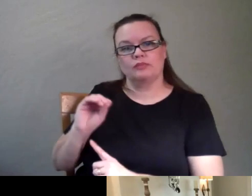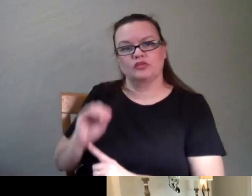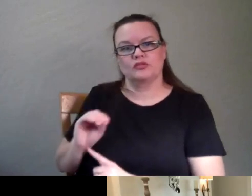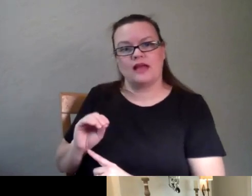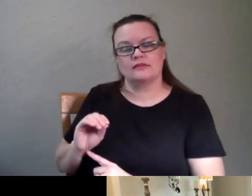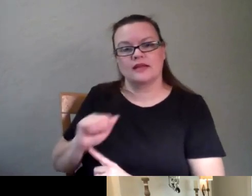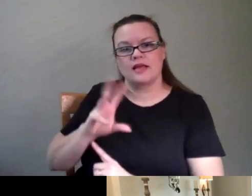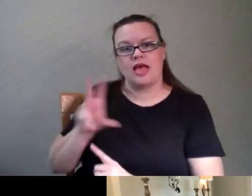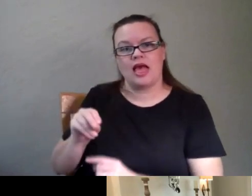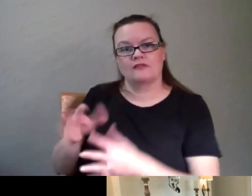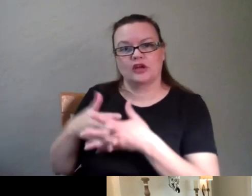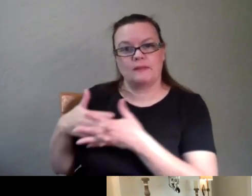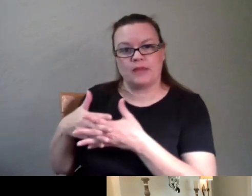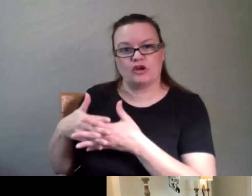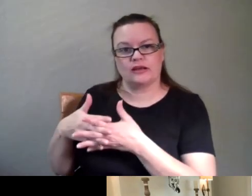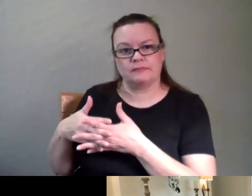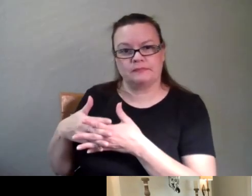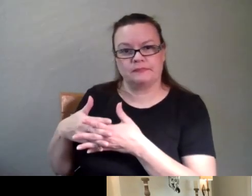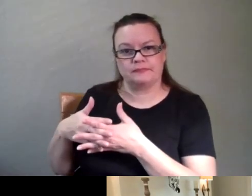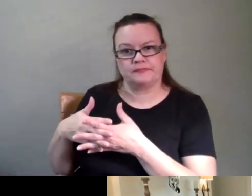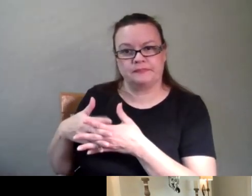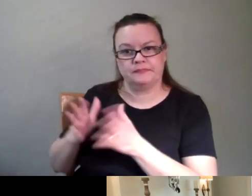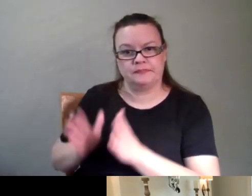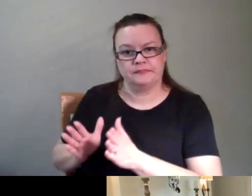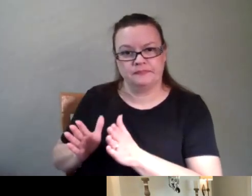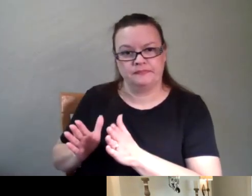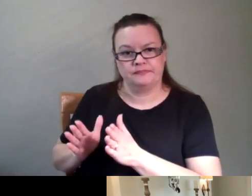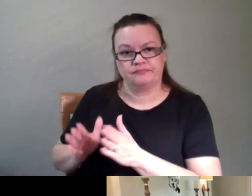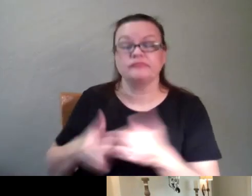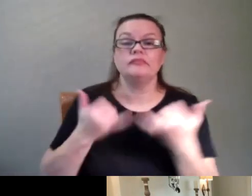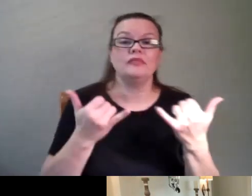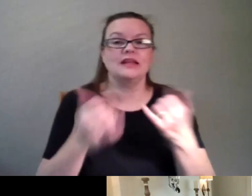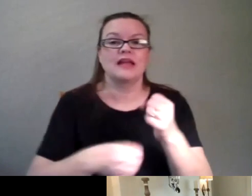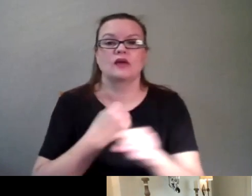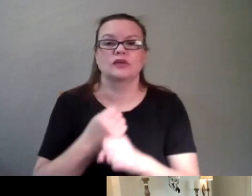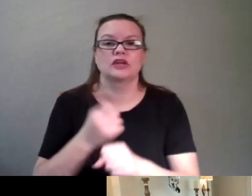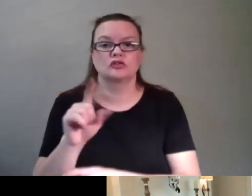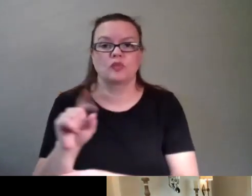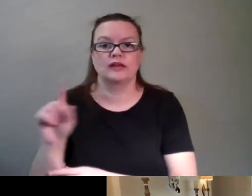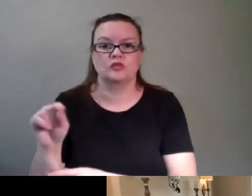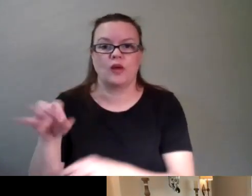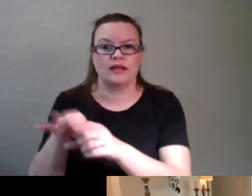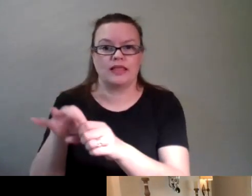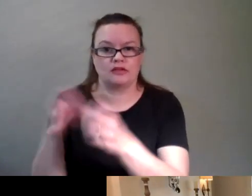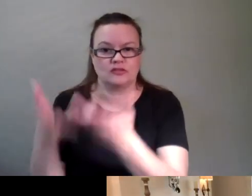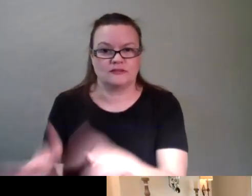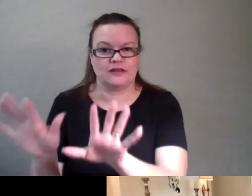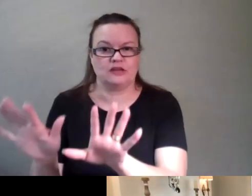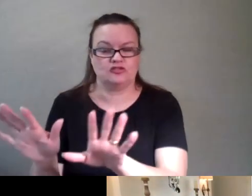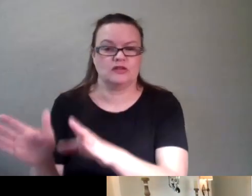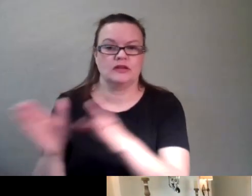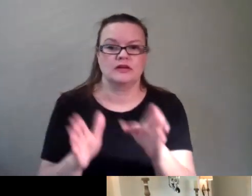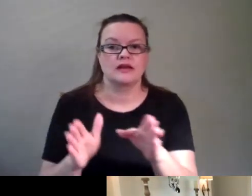2020, we're getting ready to do it again. We are through the 2020 election. We are at